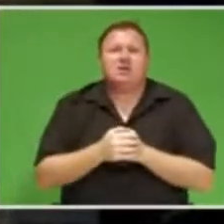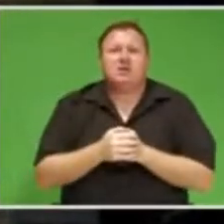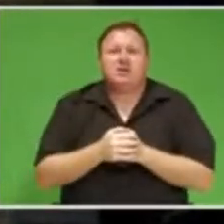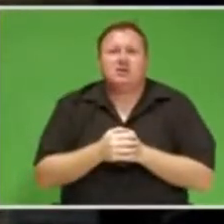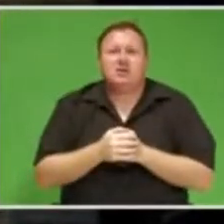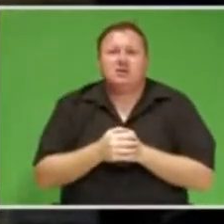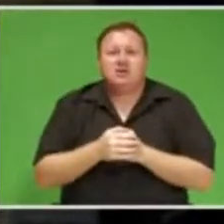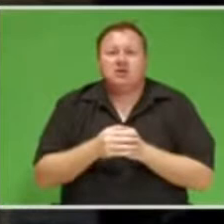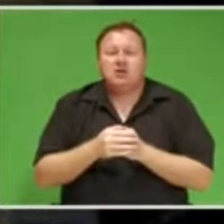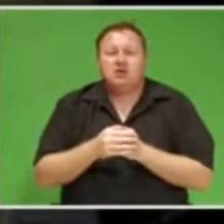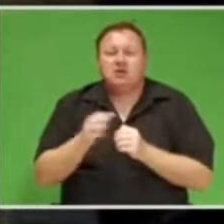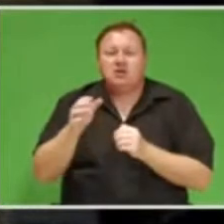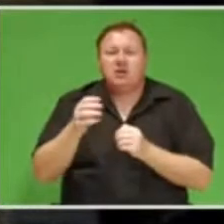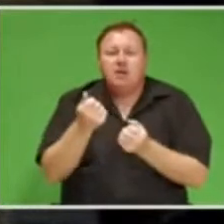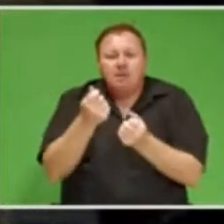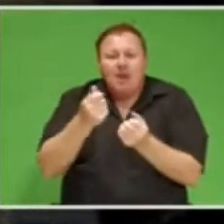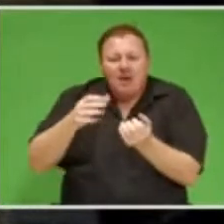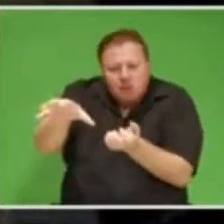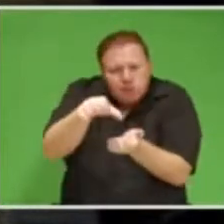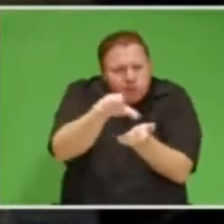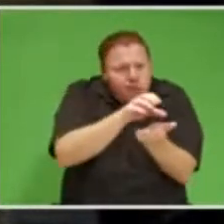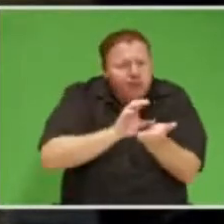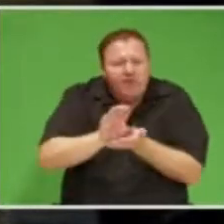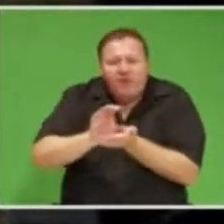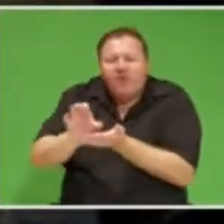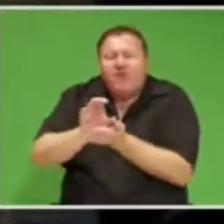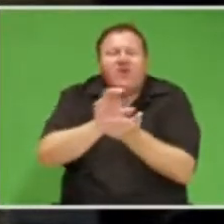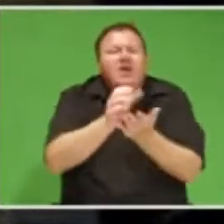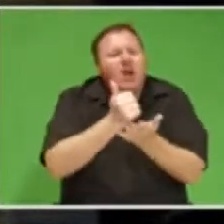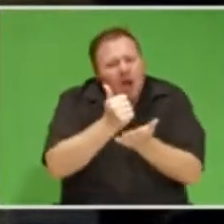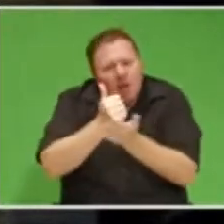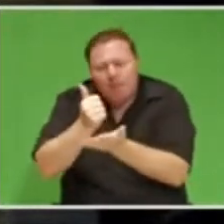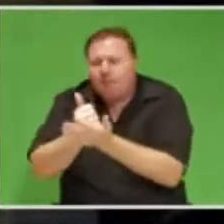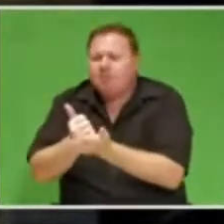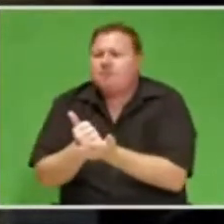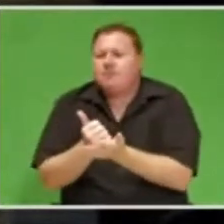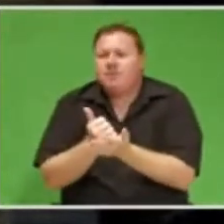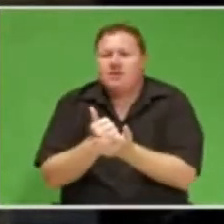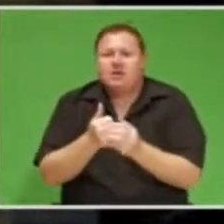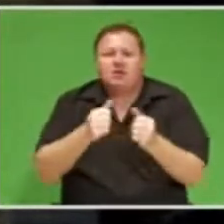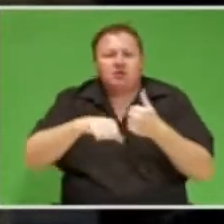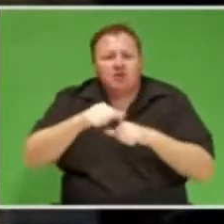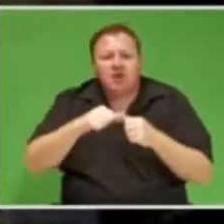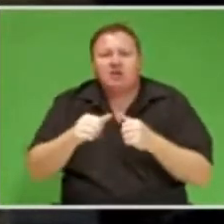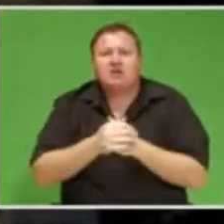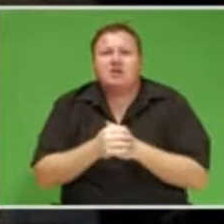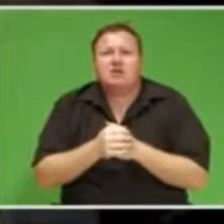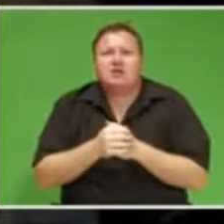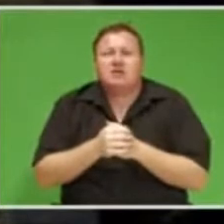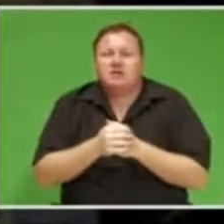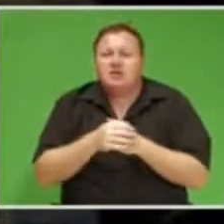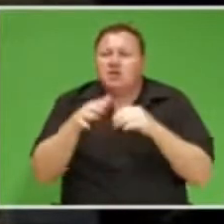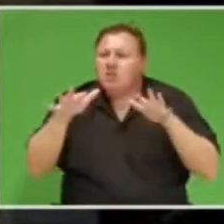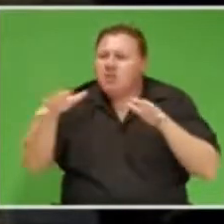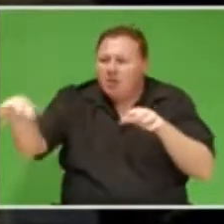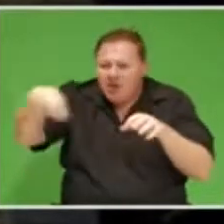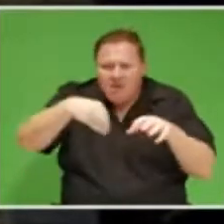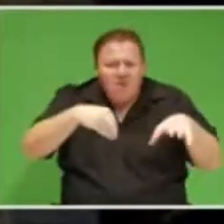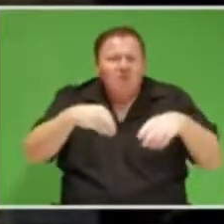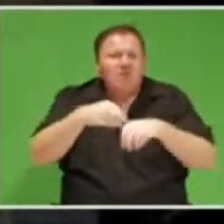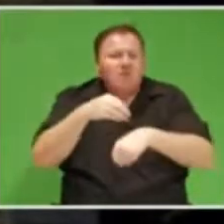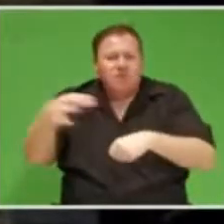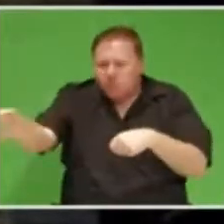Fund that mobilize society, that mobilize citizen activism